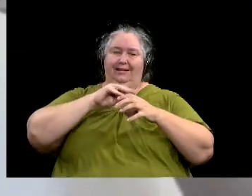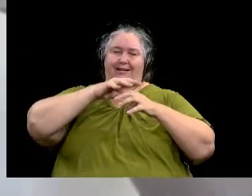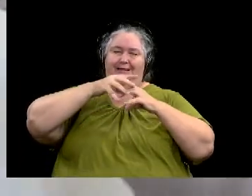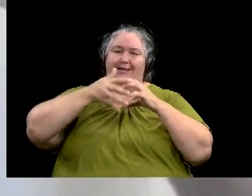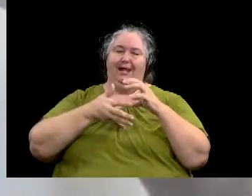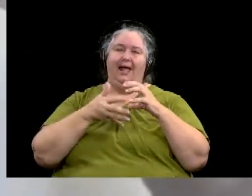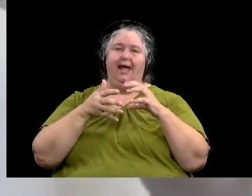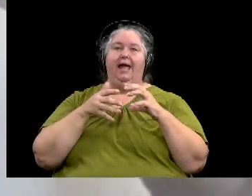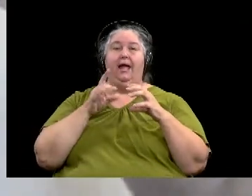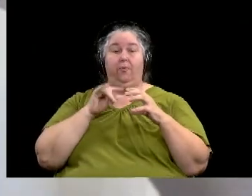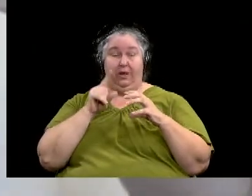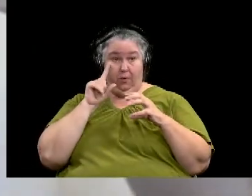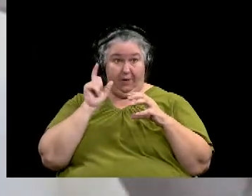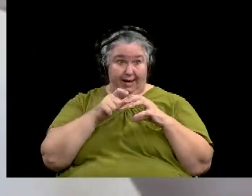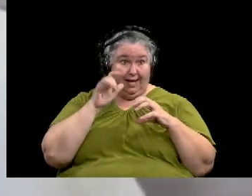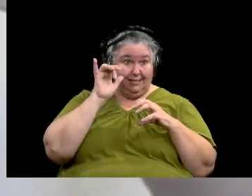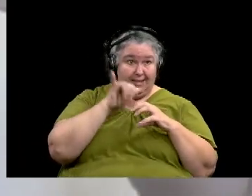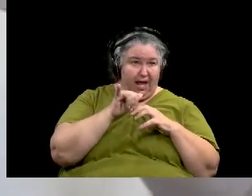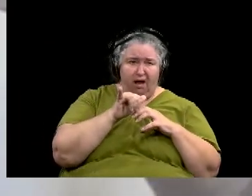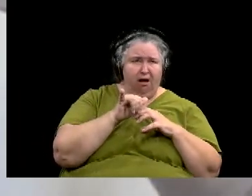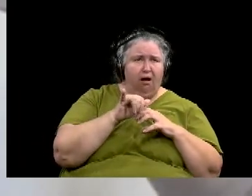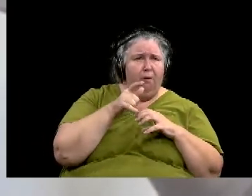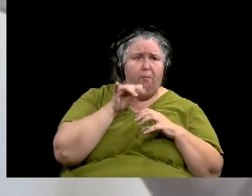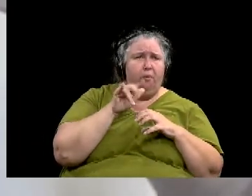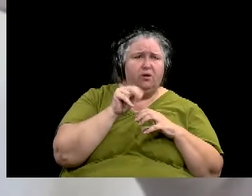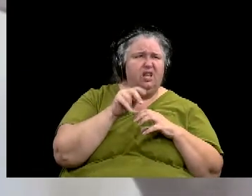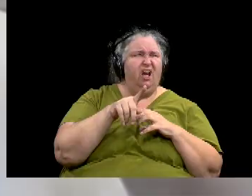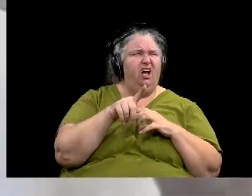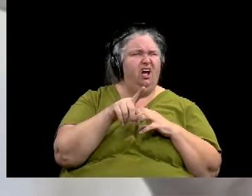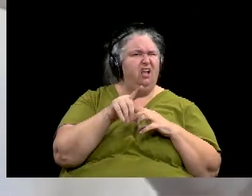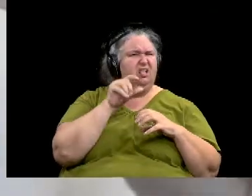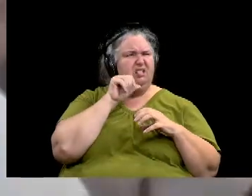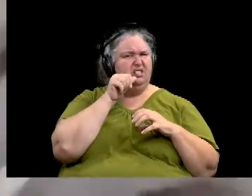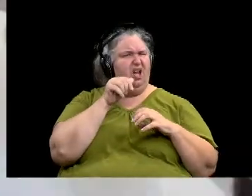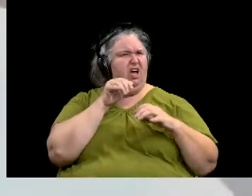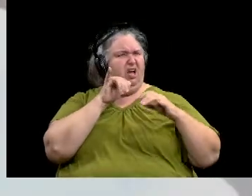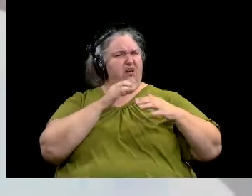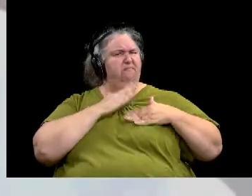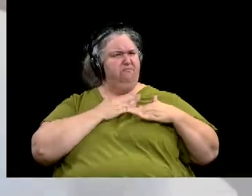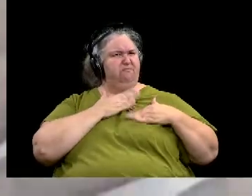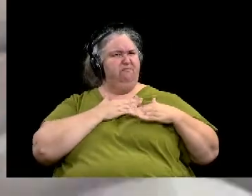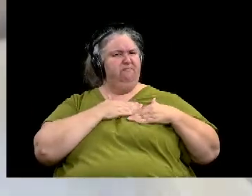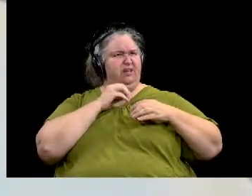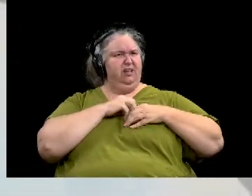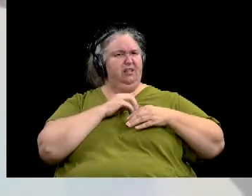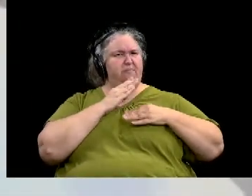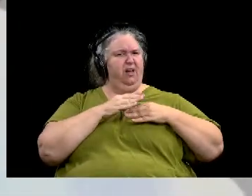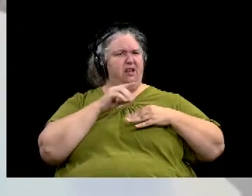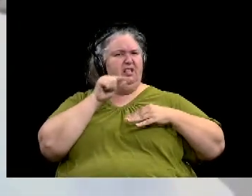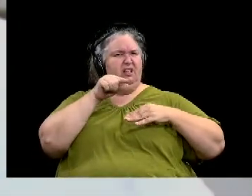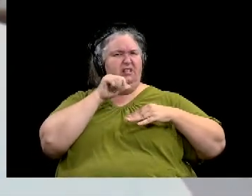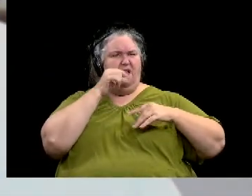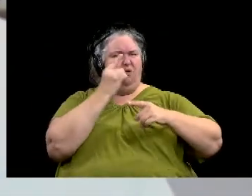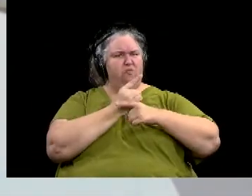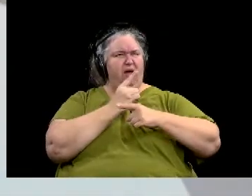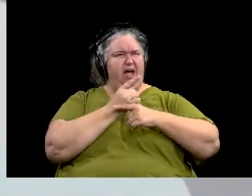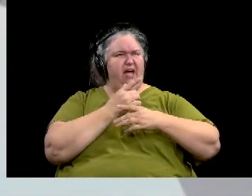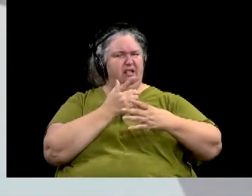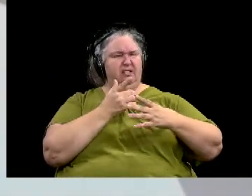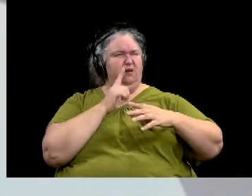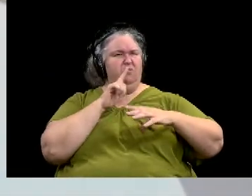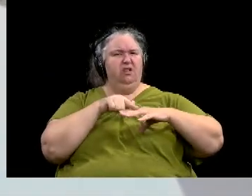our body goes, there's something that doesn't belong on the outside of that cell, must be foreign, let's get rid of it. Antibodies are